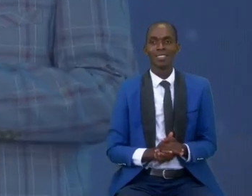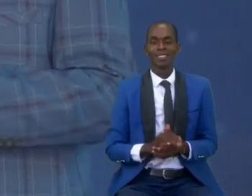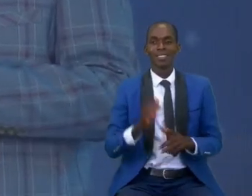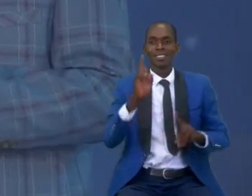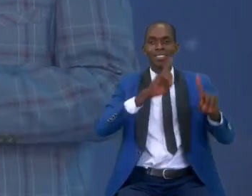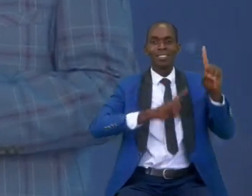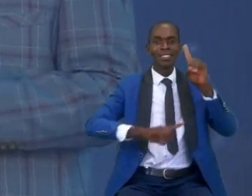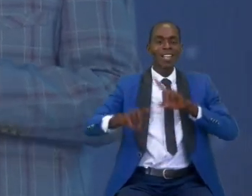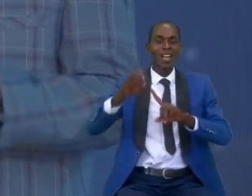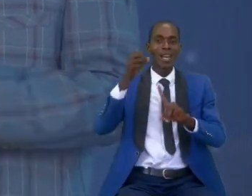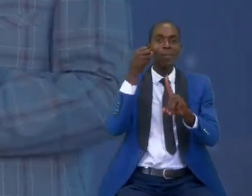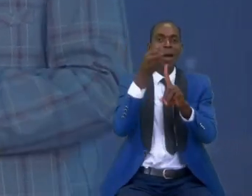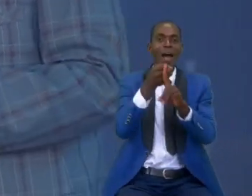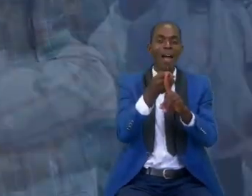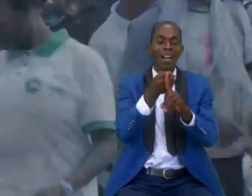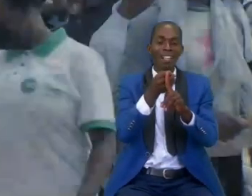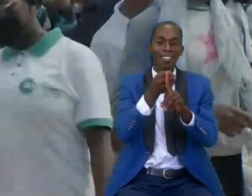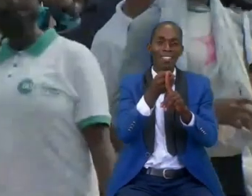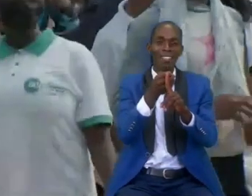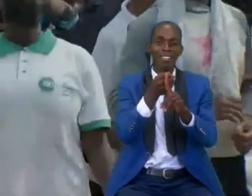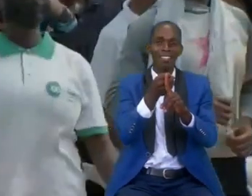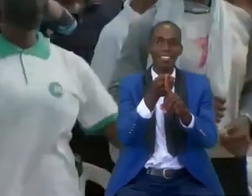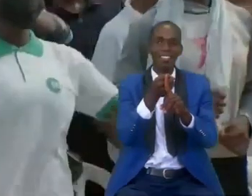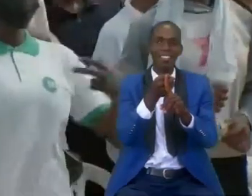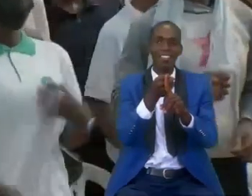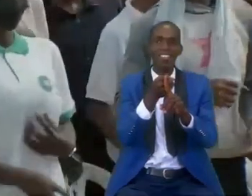Wonderfully made for excellence.